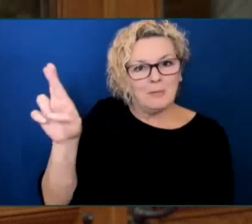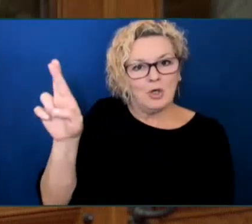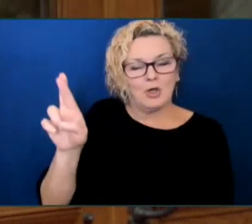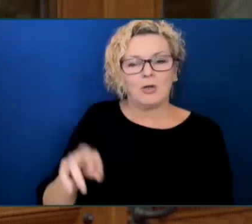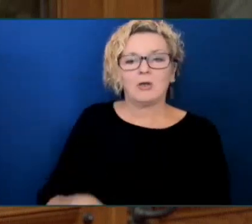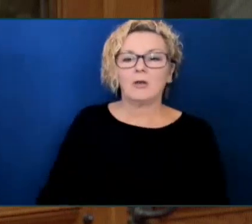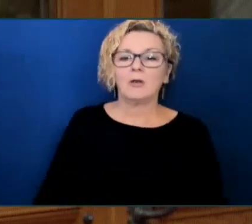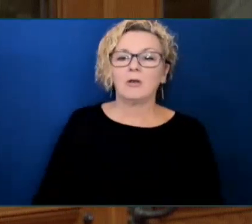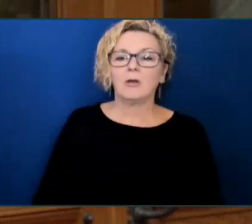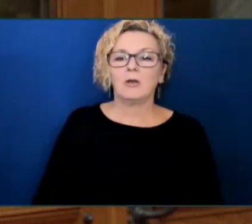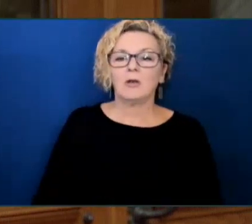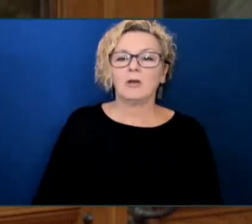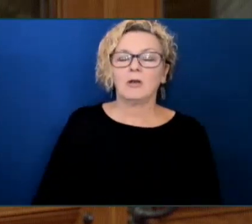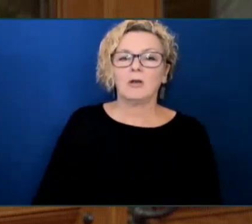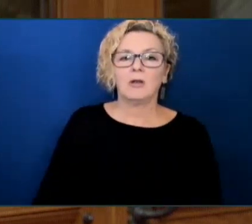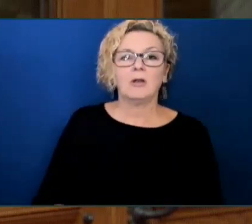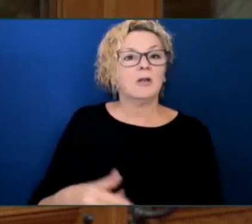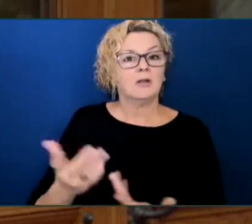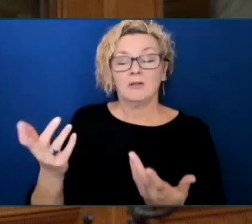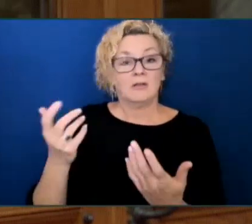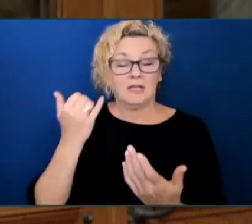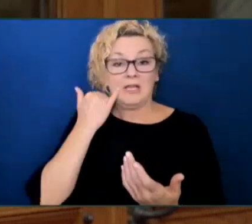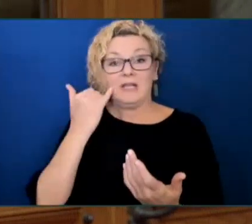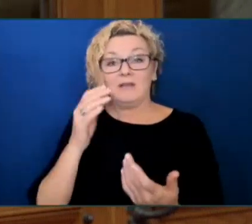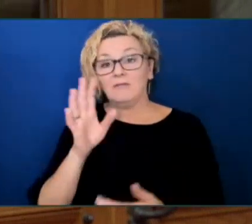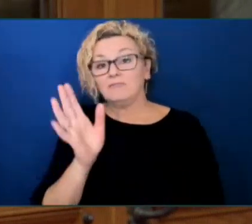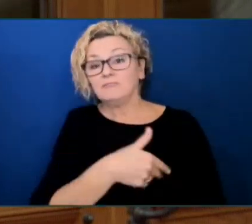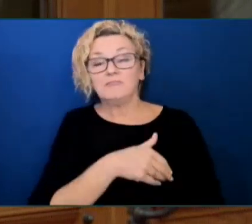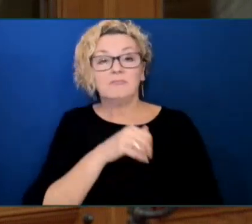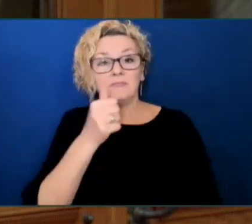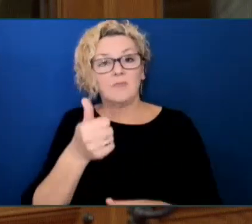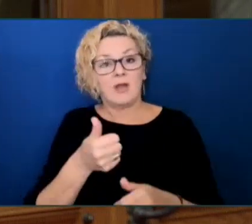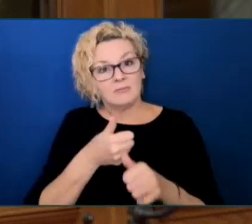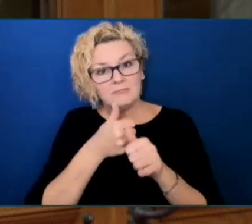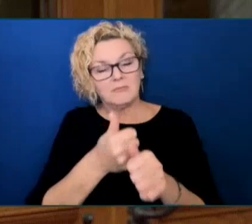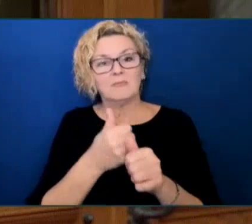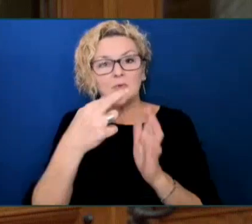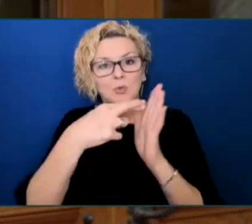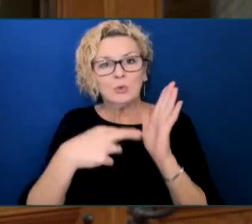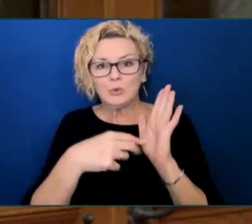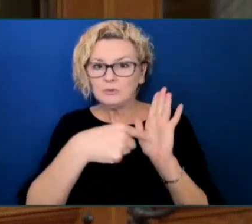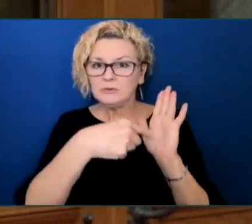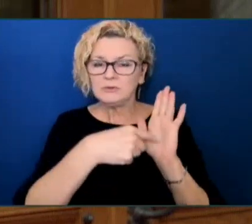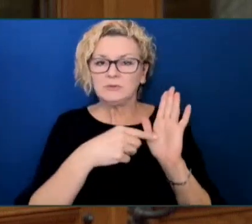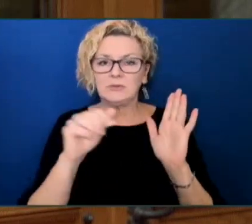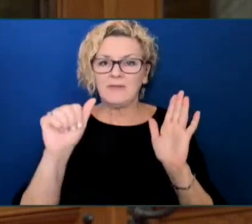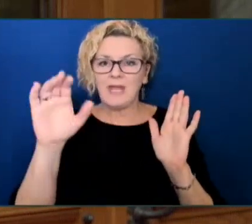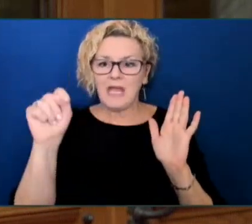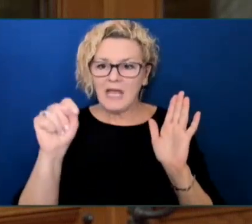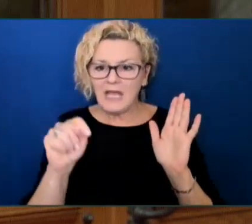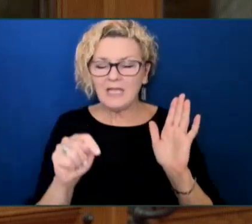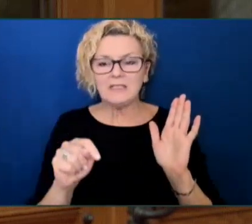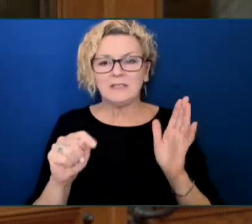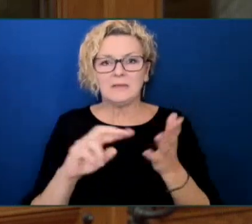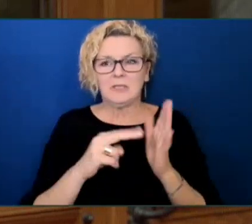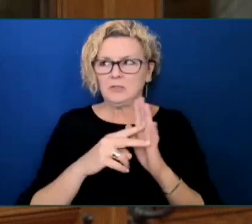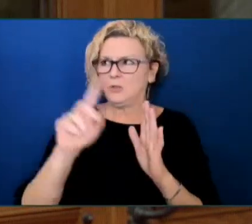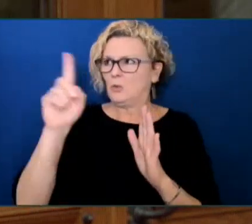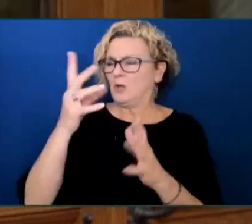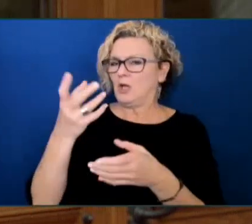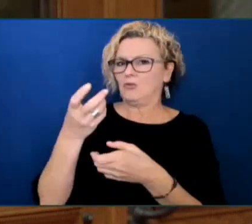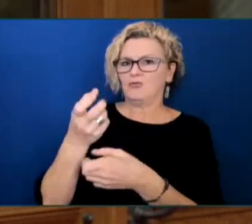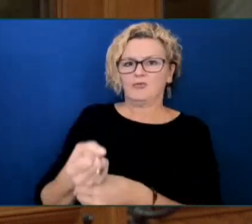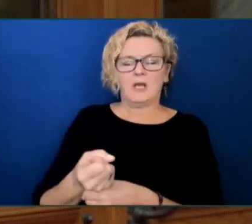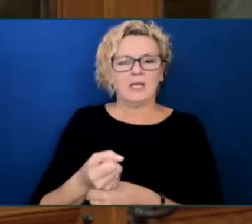minister is undermining public trust. The representative of children and youth publishes reports, the Legislative Assembly accepts